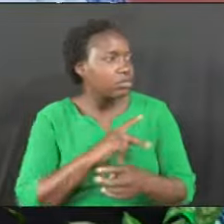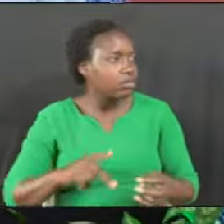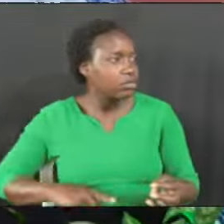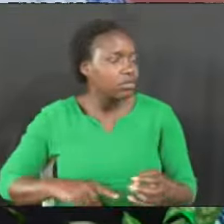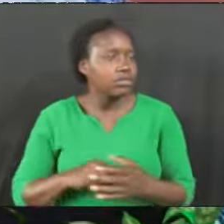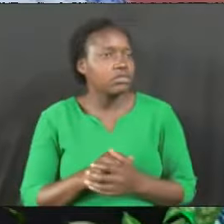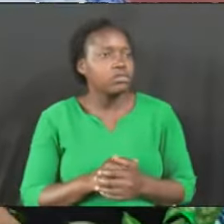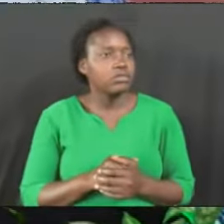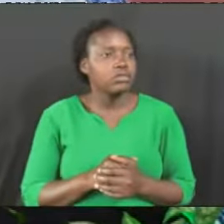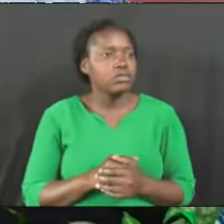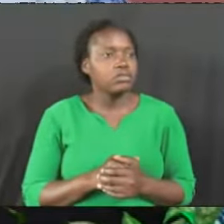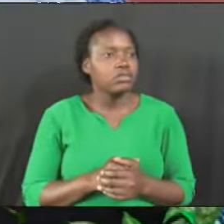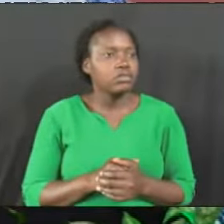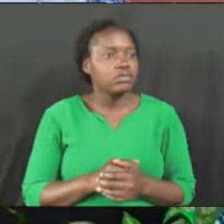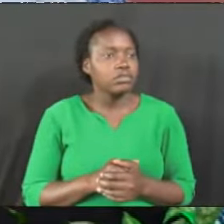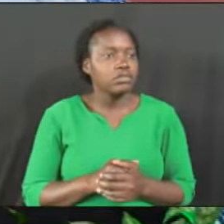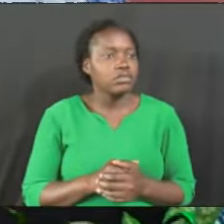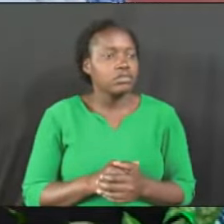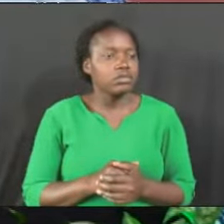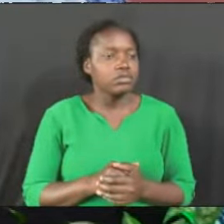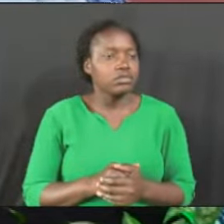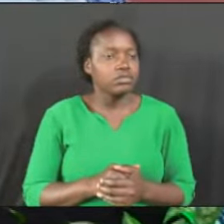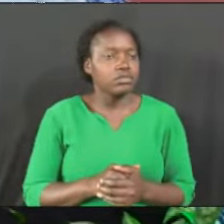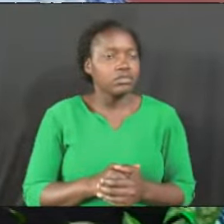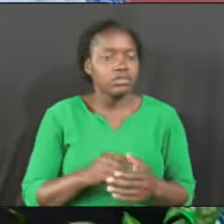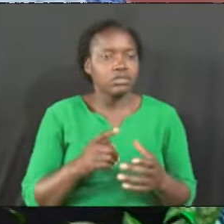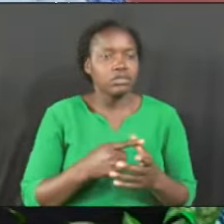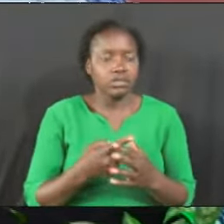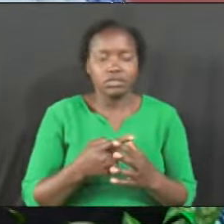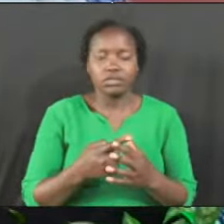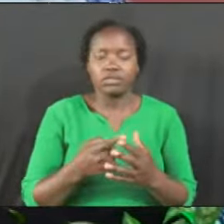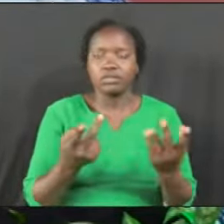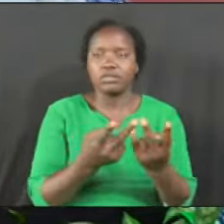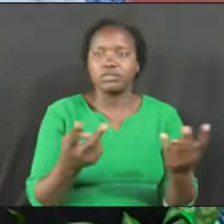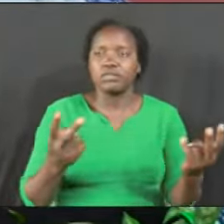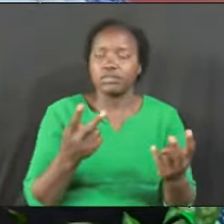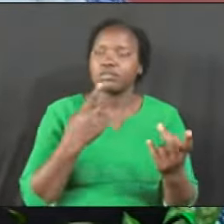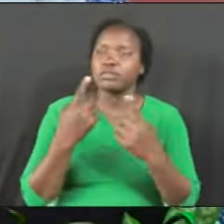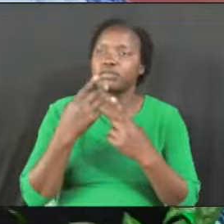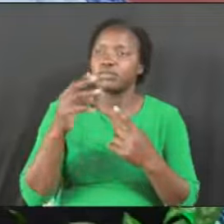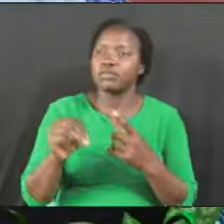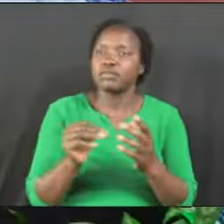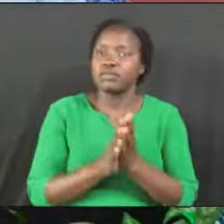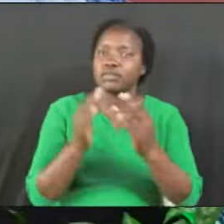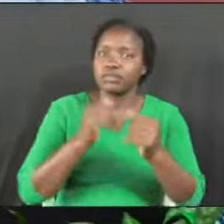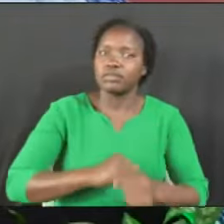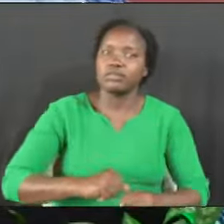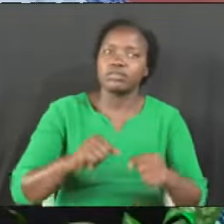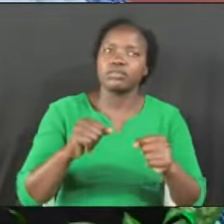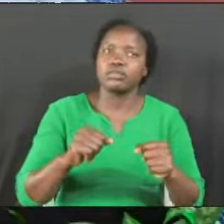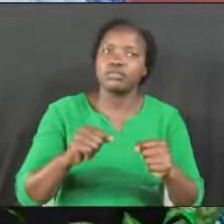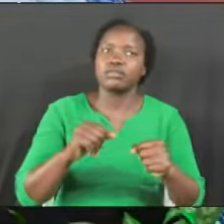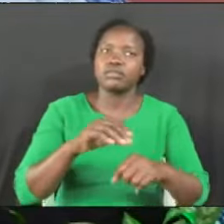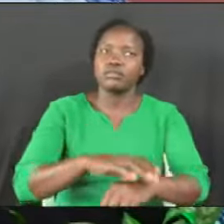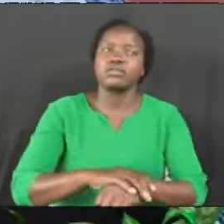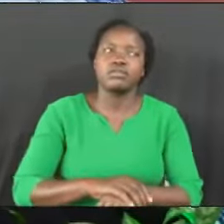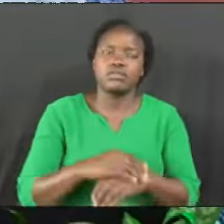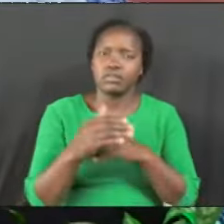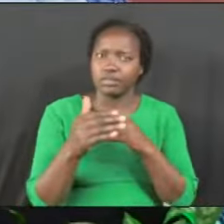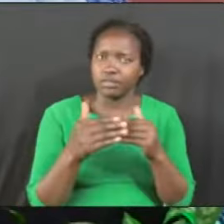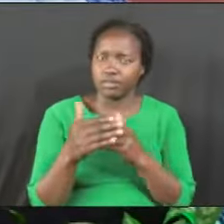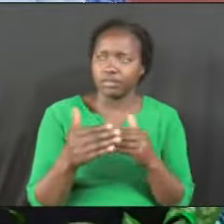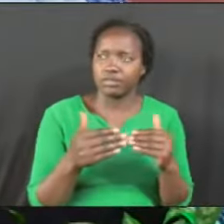been willing to give them an audience up to this point, but they have been able to get close